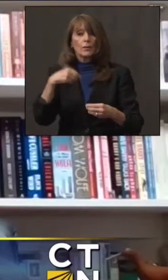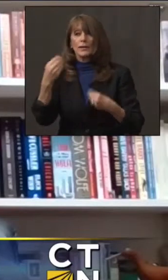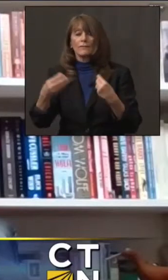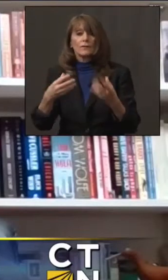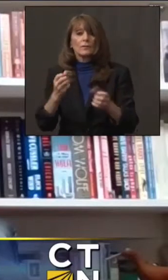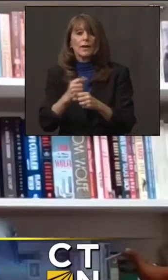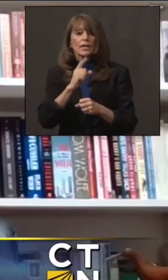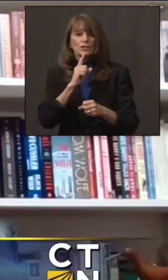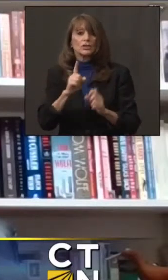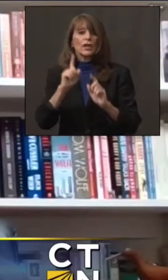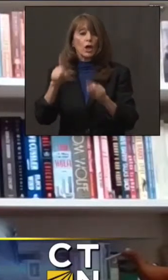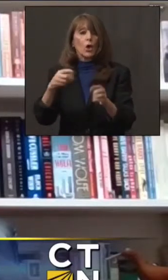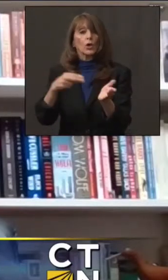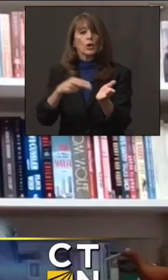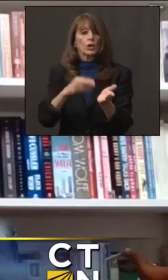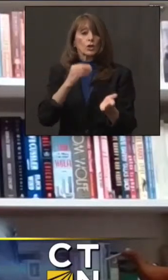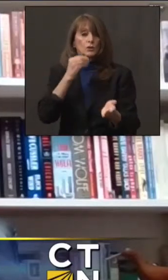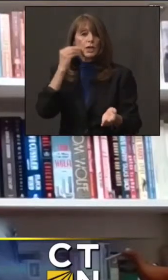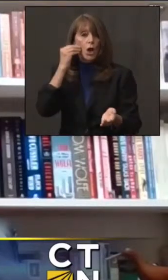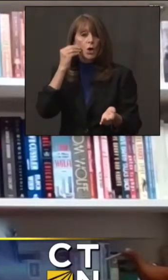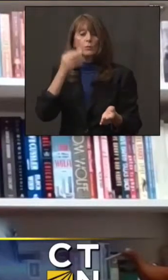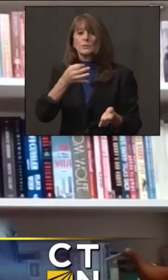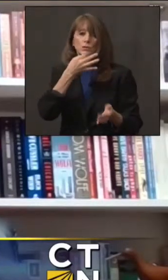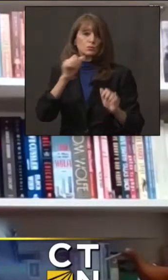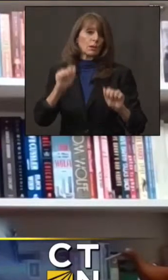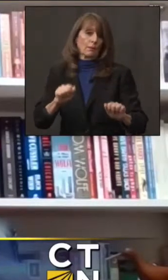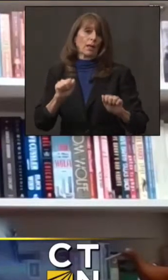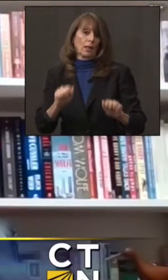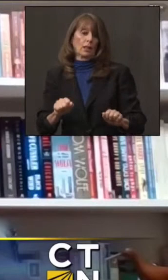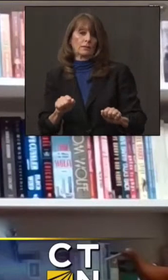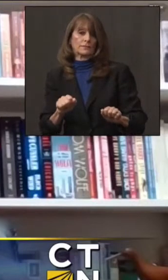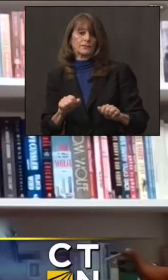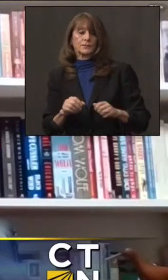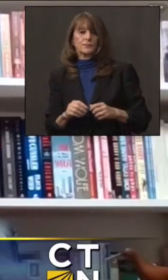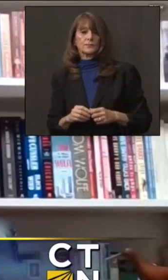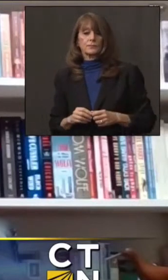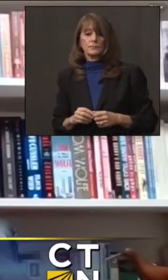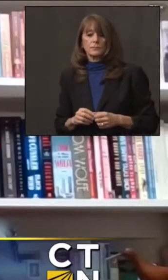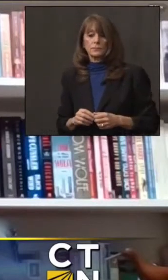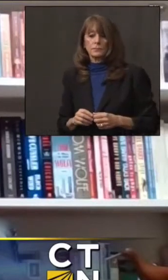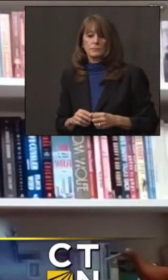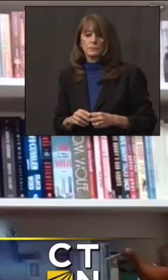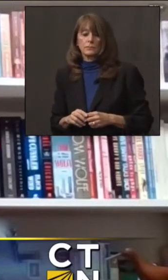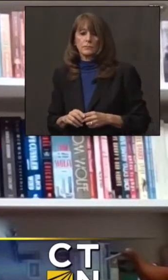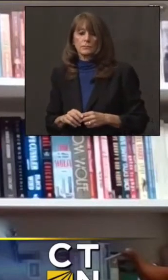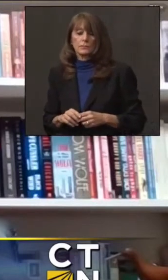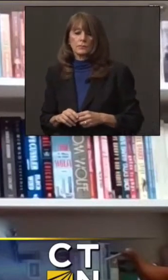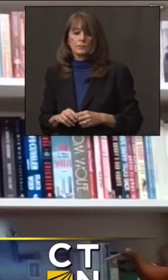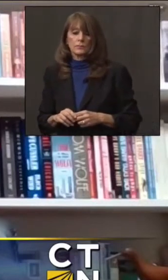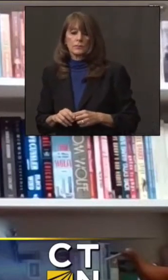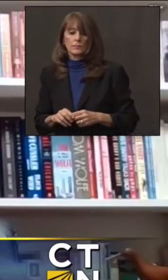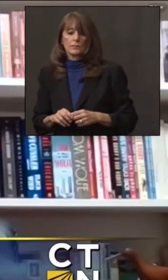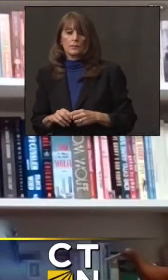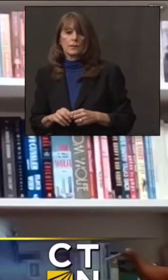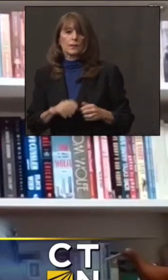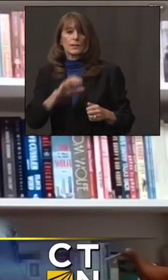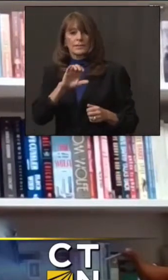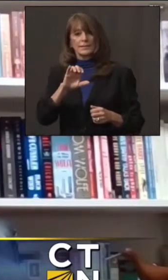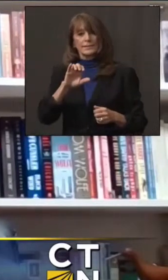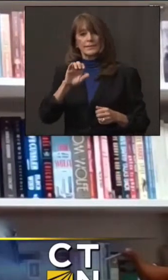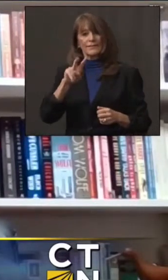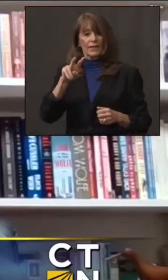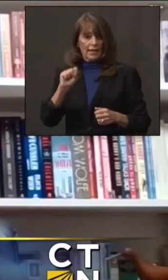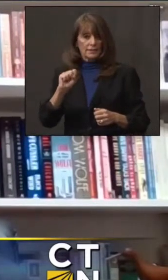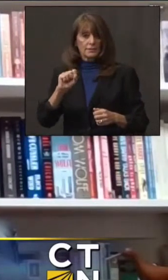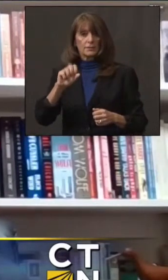out to our nursing homes at the earliest possible time. So, the CVS and Walgreens are just standing up this